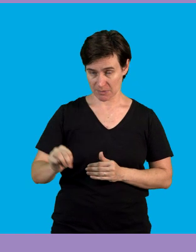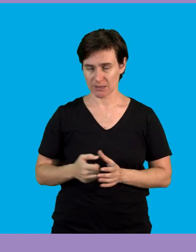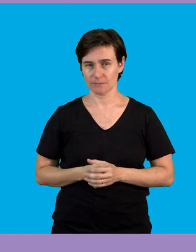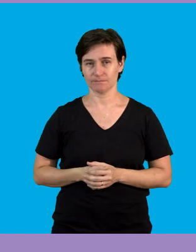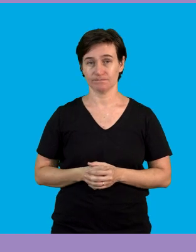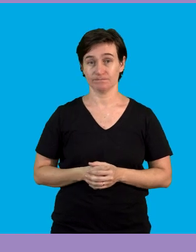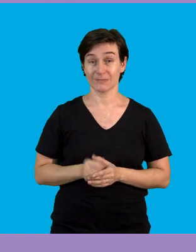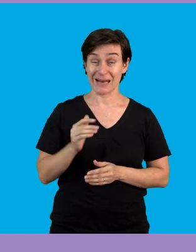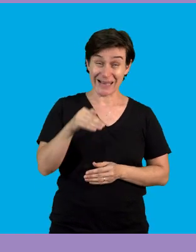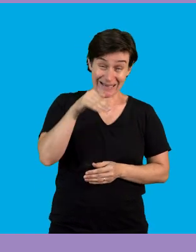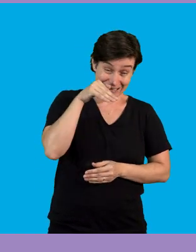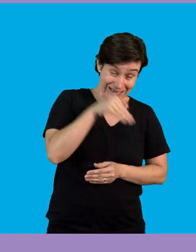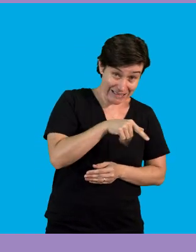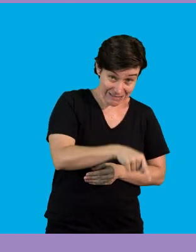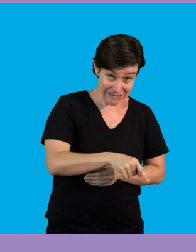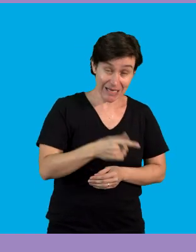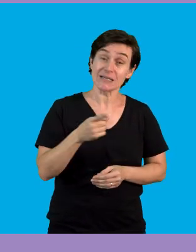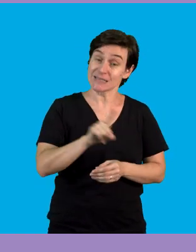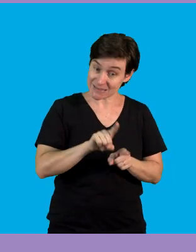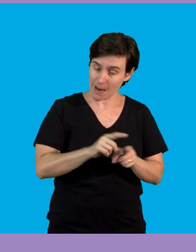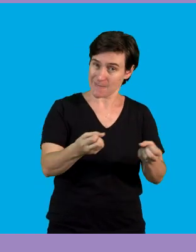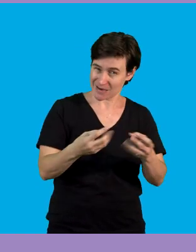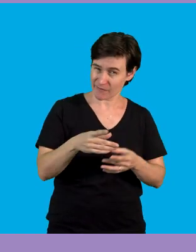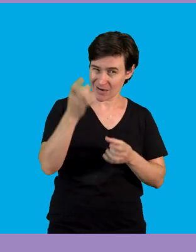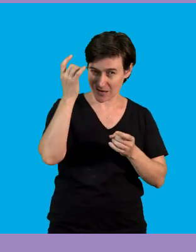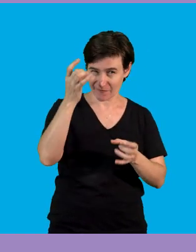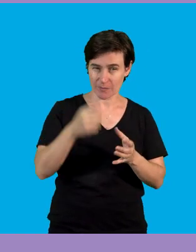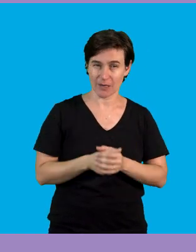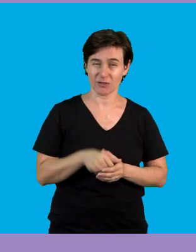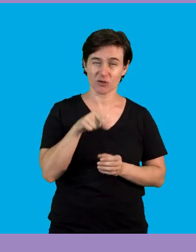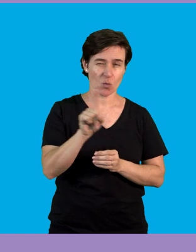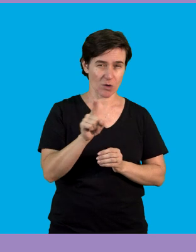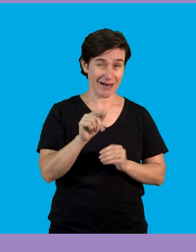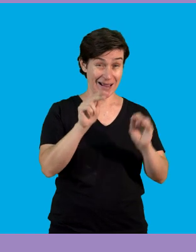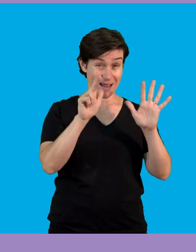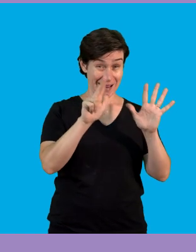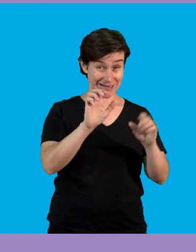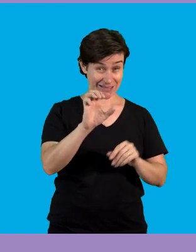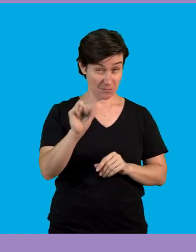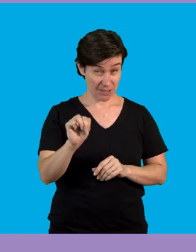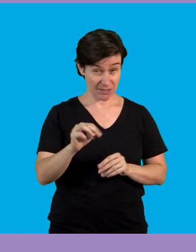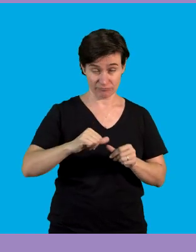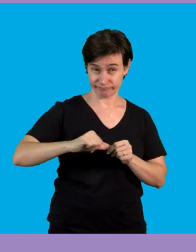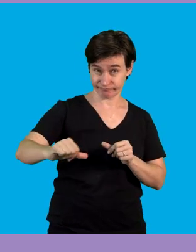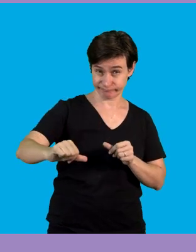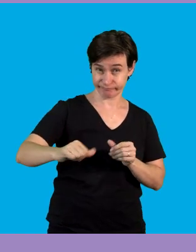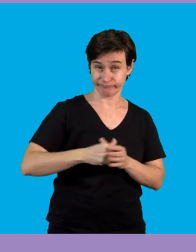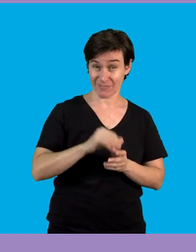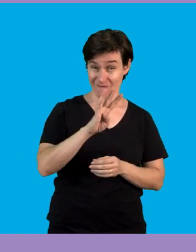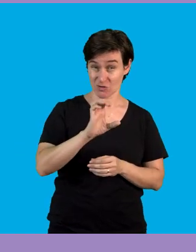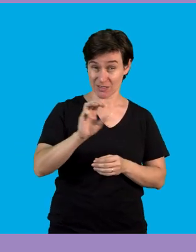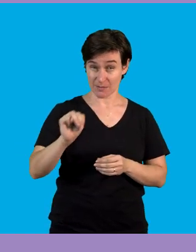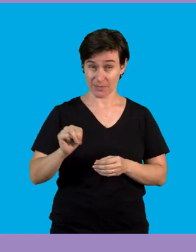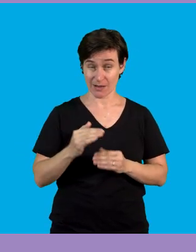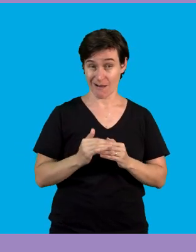4 centimeters. But we've also been given the inner dimensions, which is the length of 8 centimeters, the breadth of